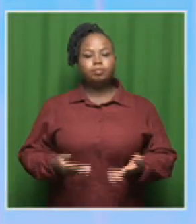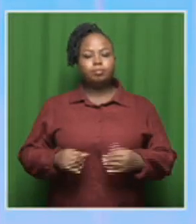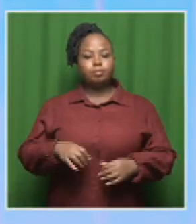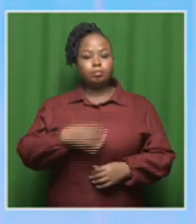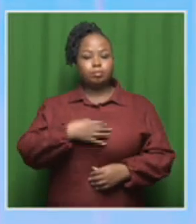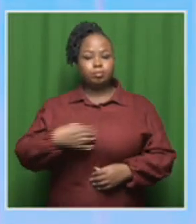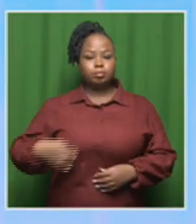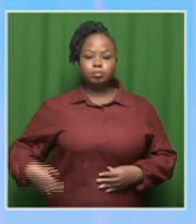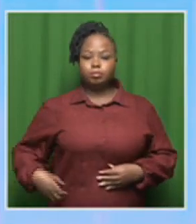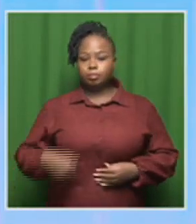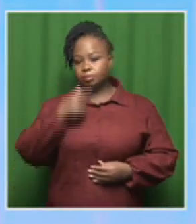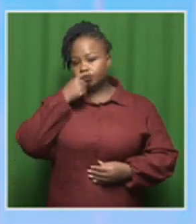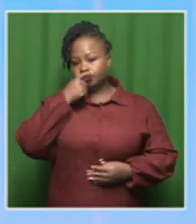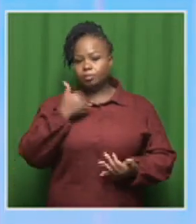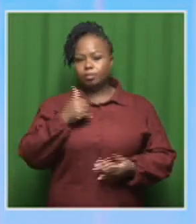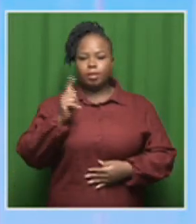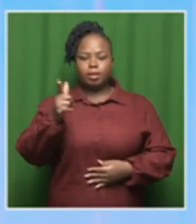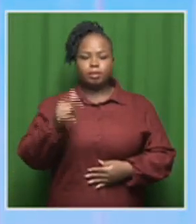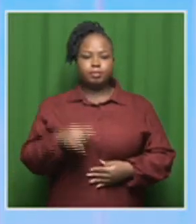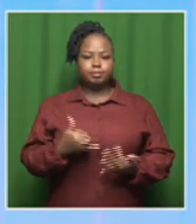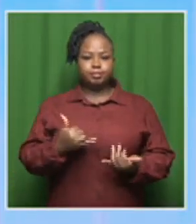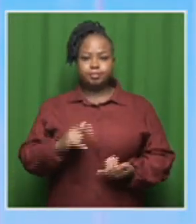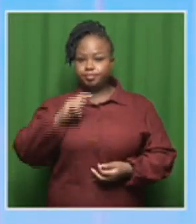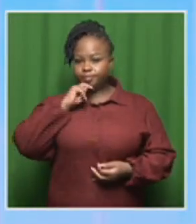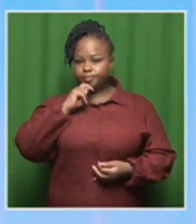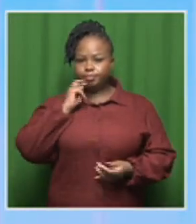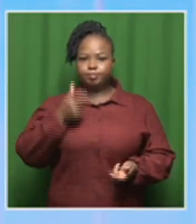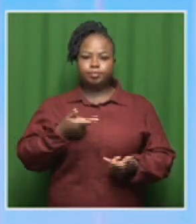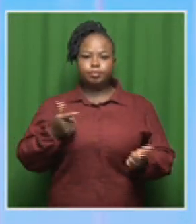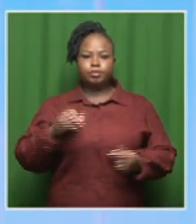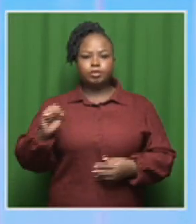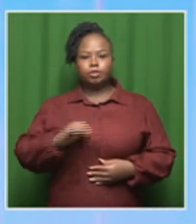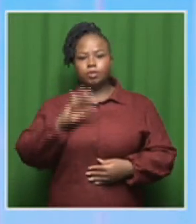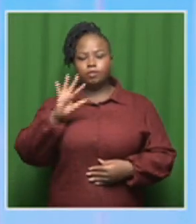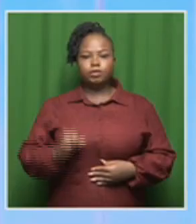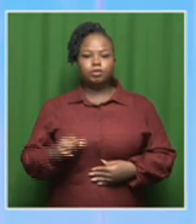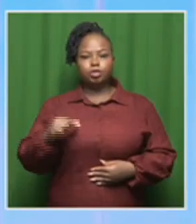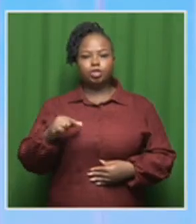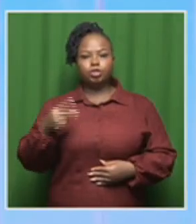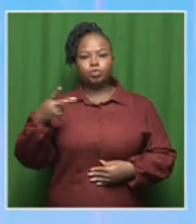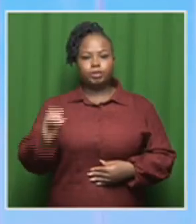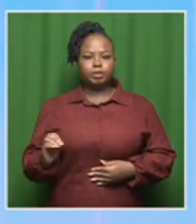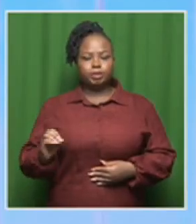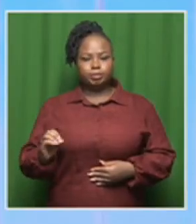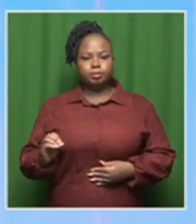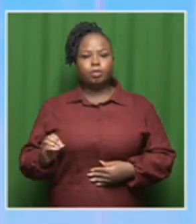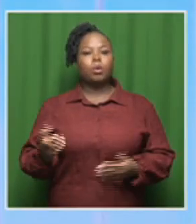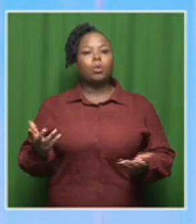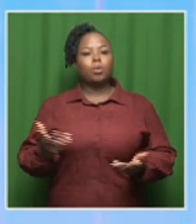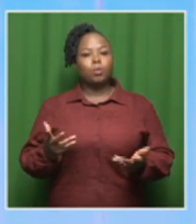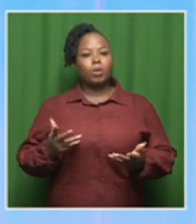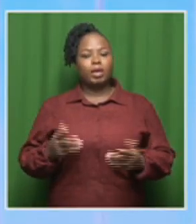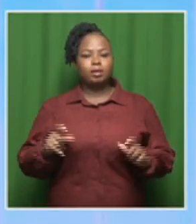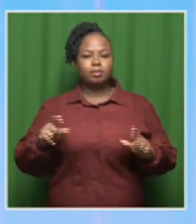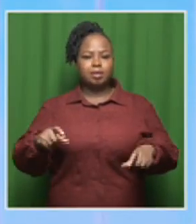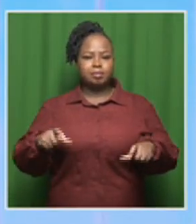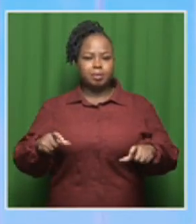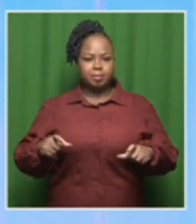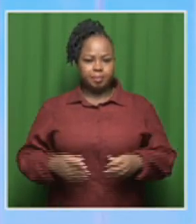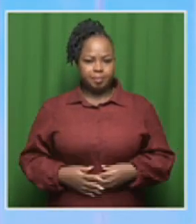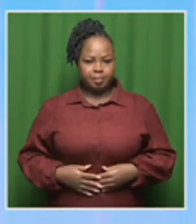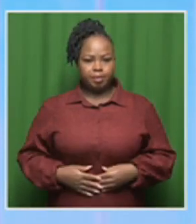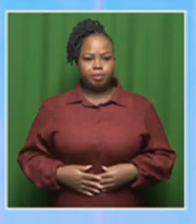Well, President Cyril Ramaphosa will later this morning launch South Africa's Group of 20 or G20 Presidency in Cape